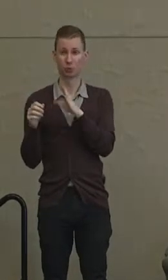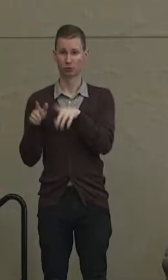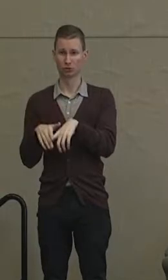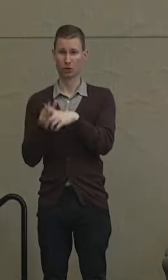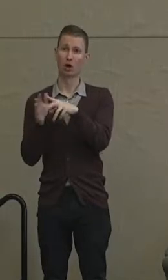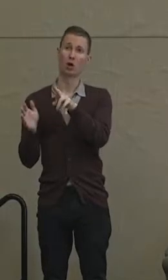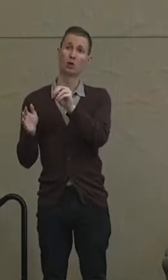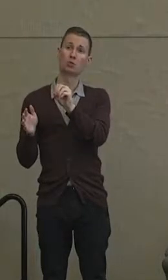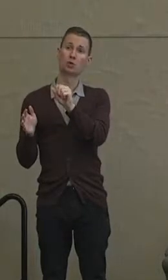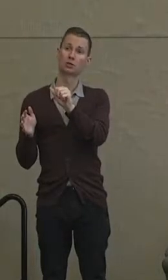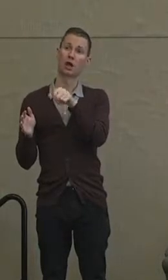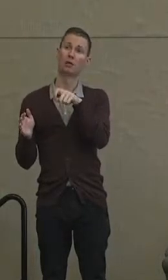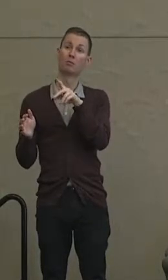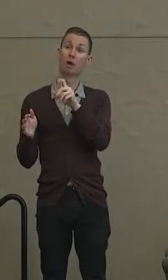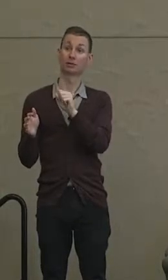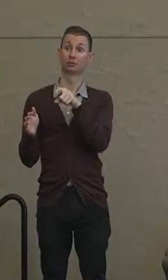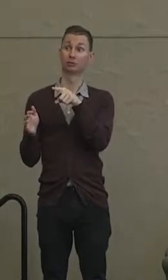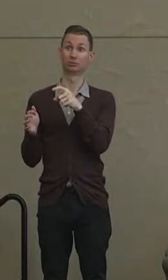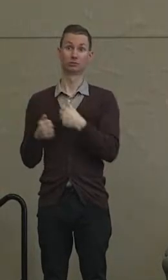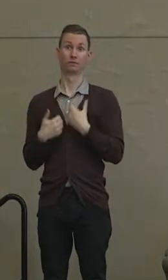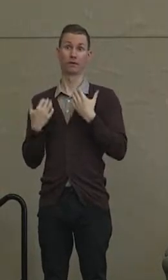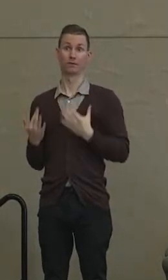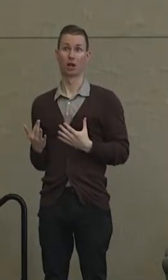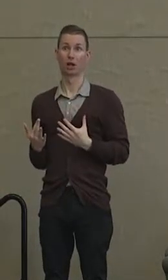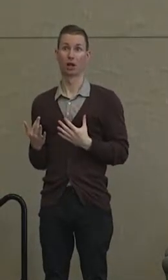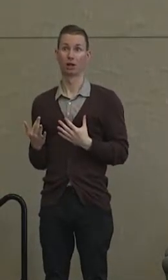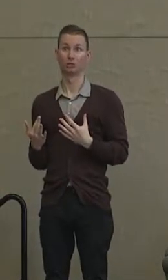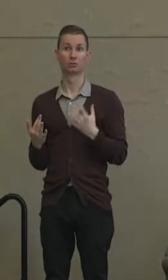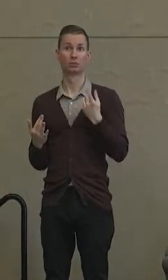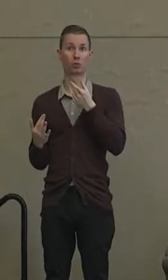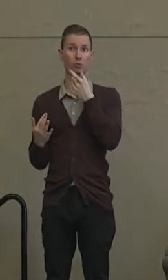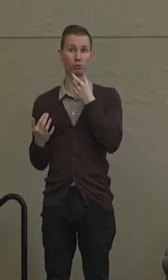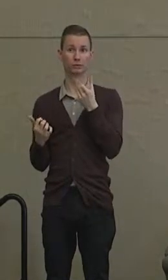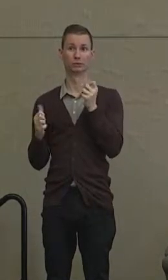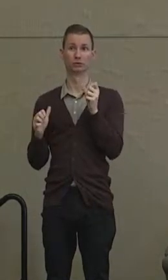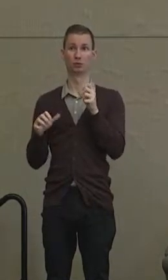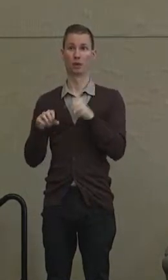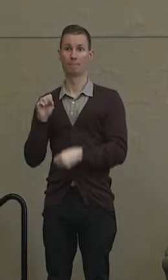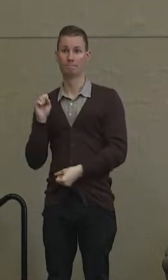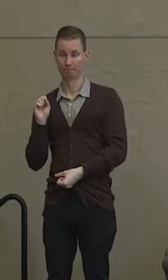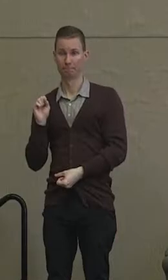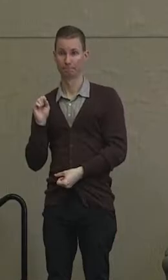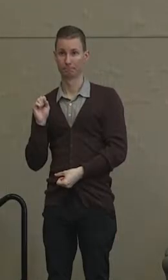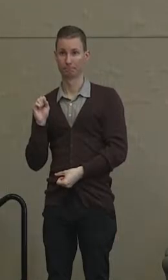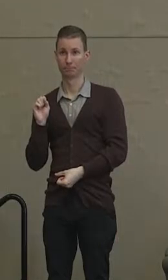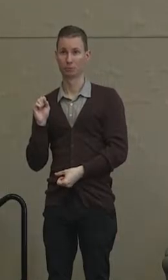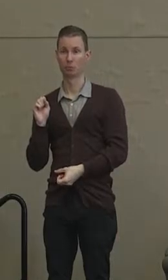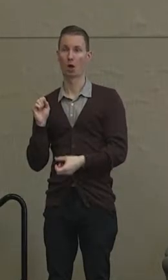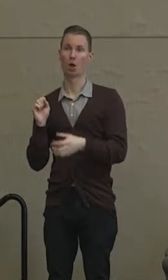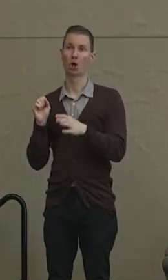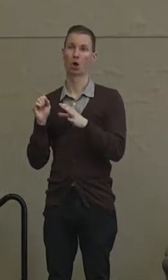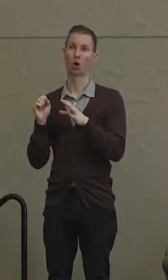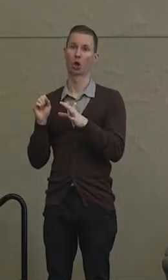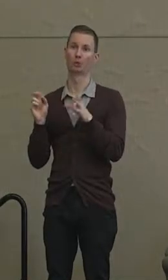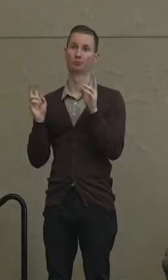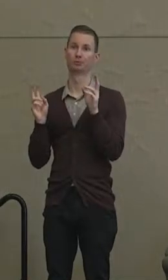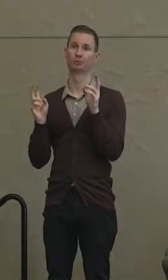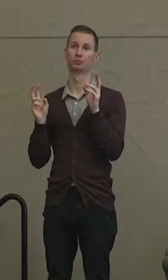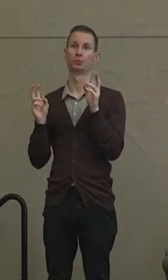Parks being a survivor herself of attempted rape by her, what was her white